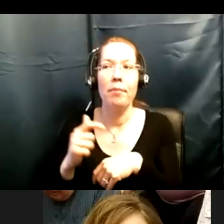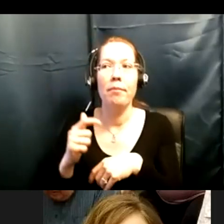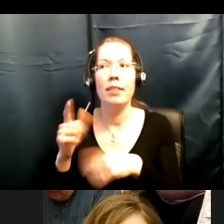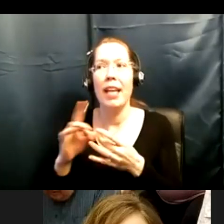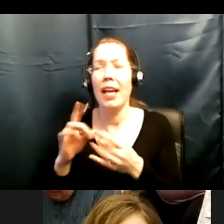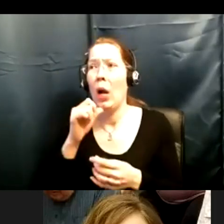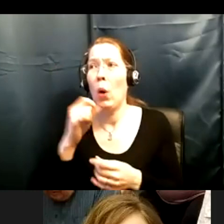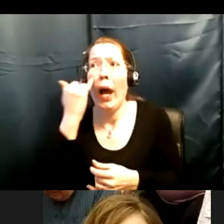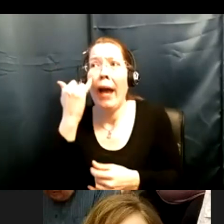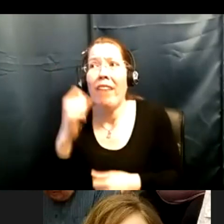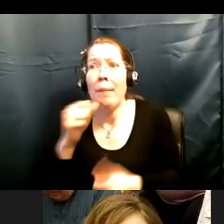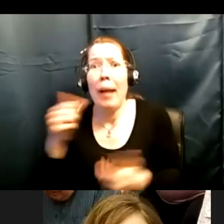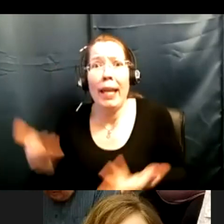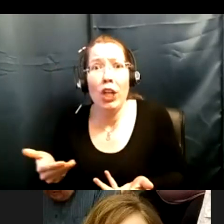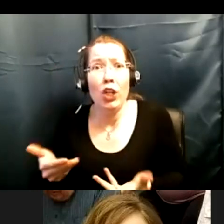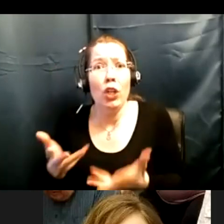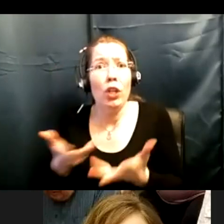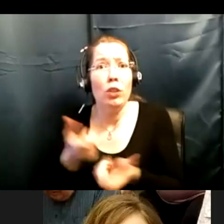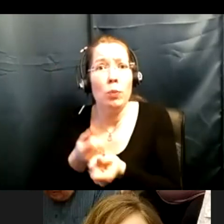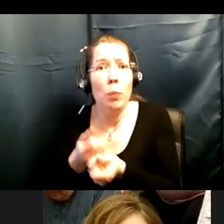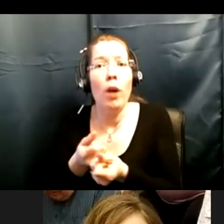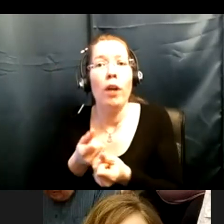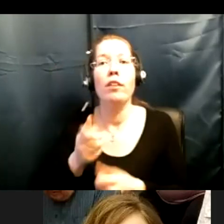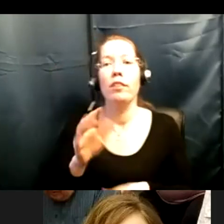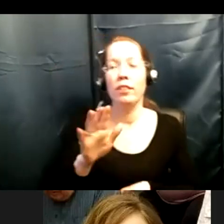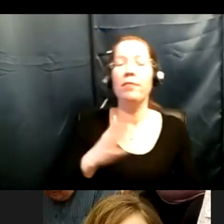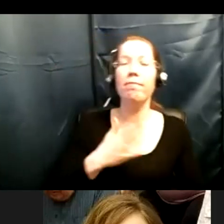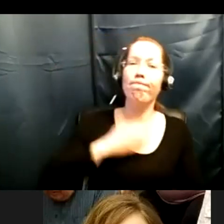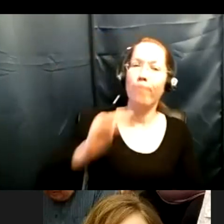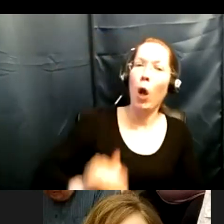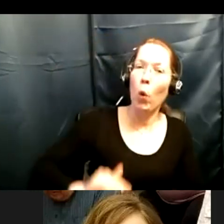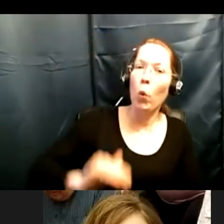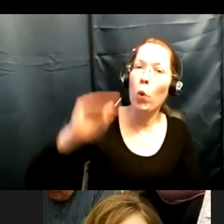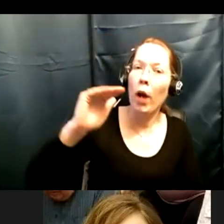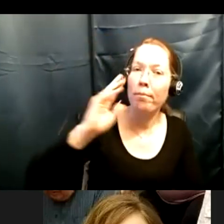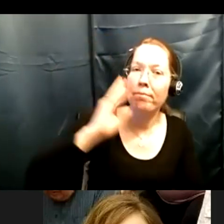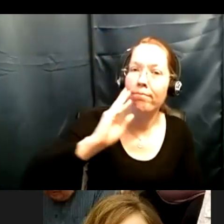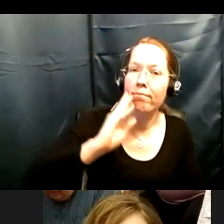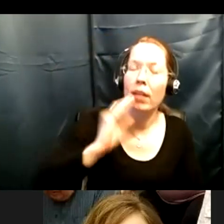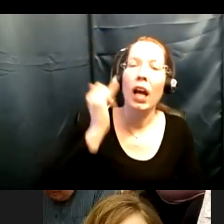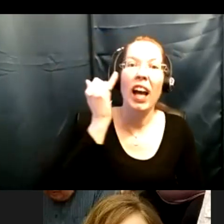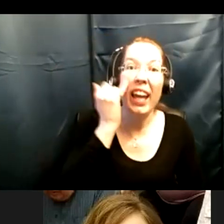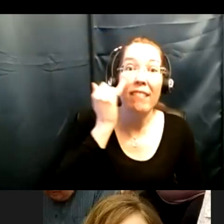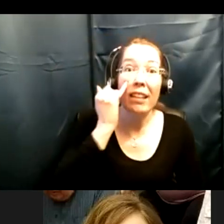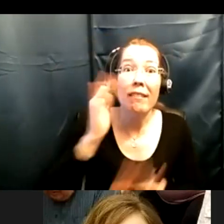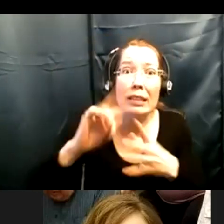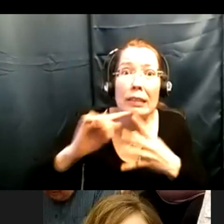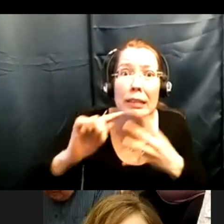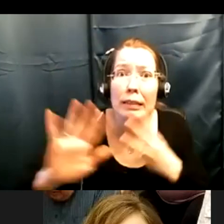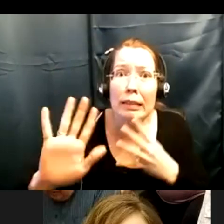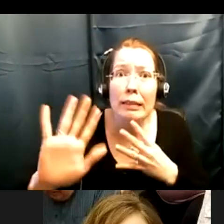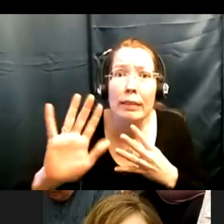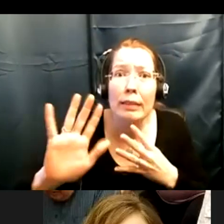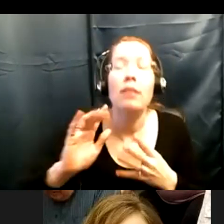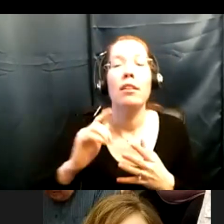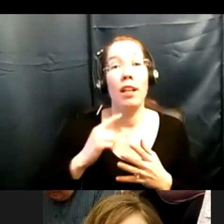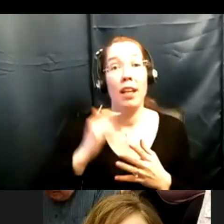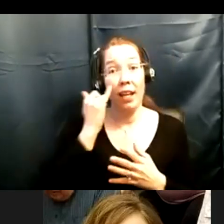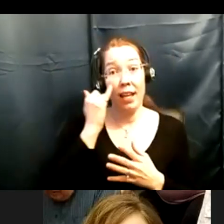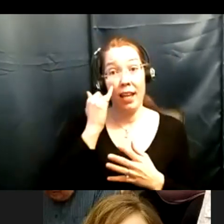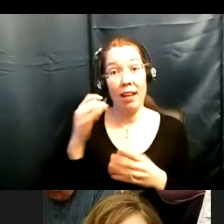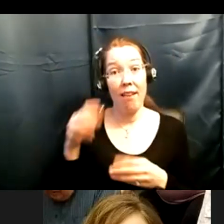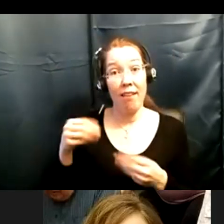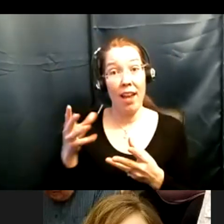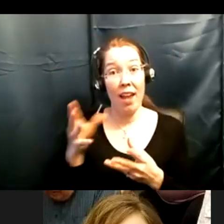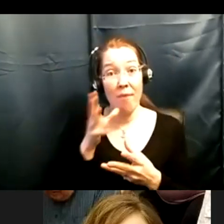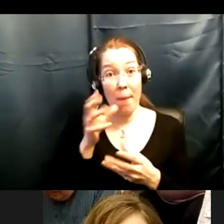I grew up like that. My mom hollering, what if? What if? And if I gave my mom the opportunity, I'd be